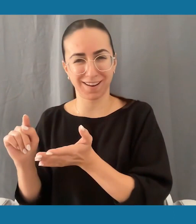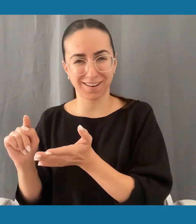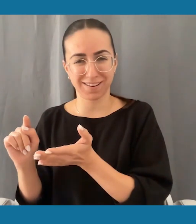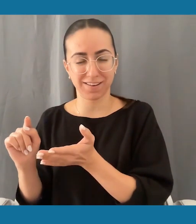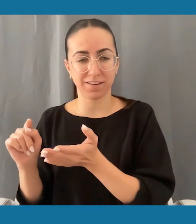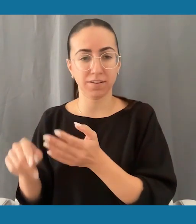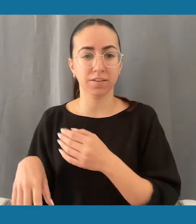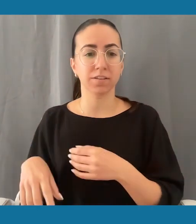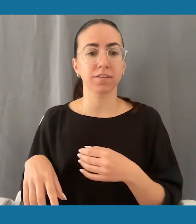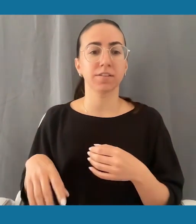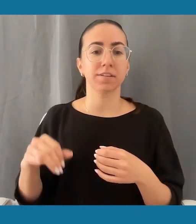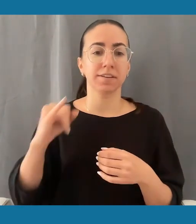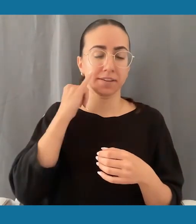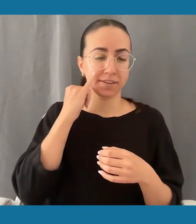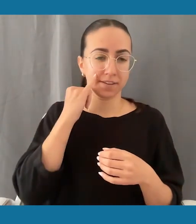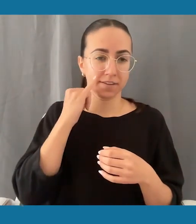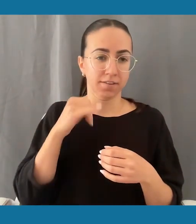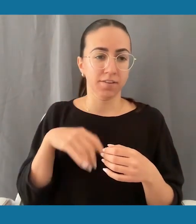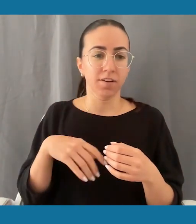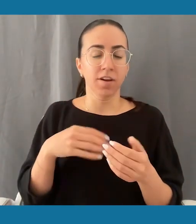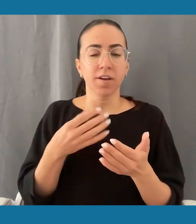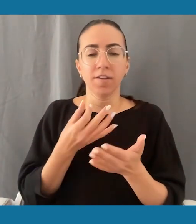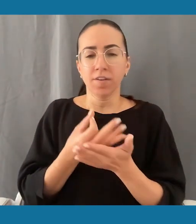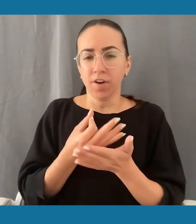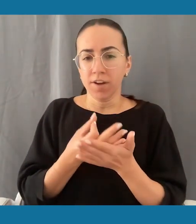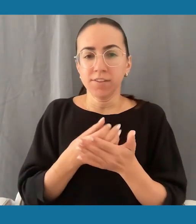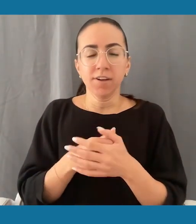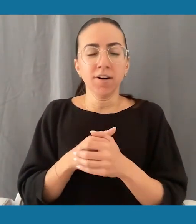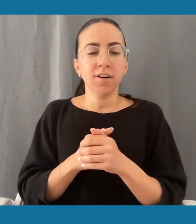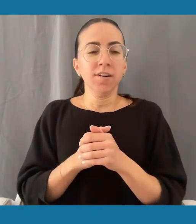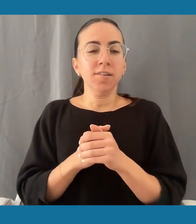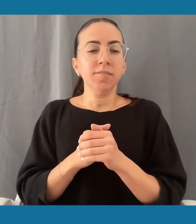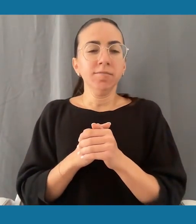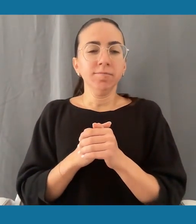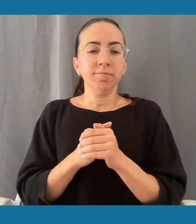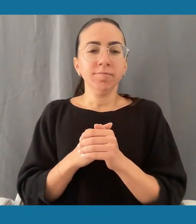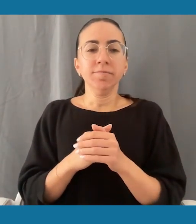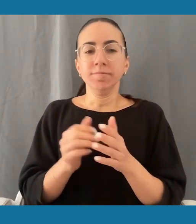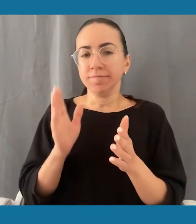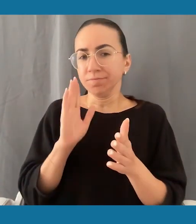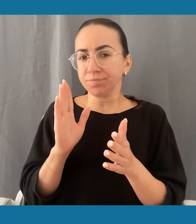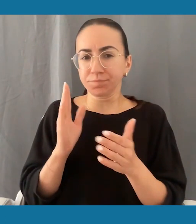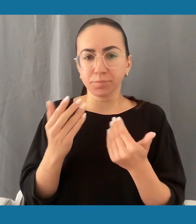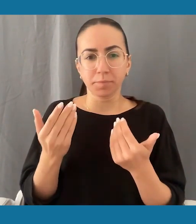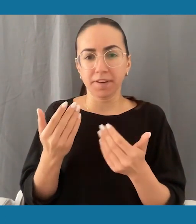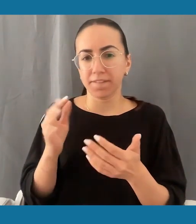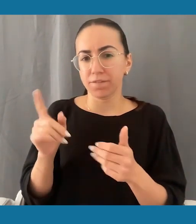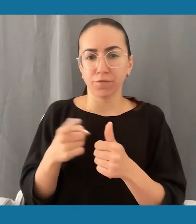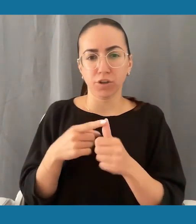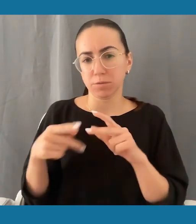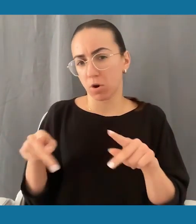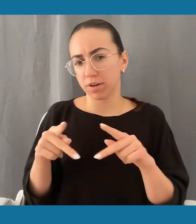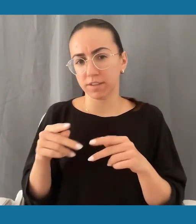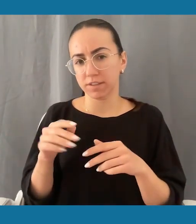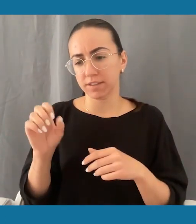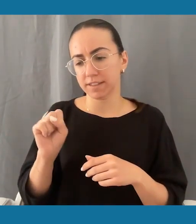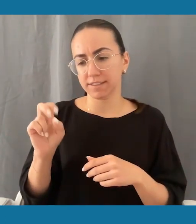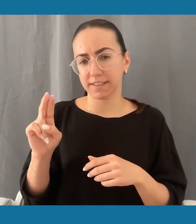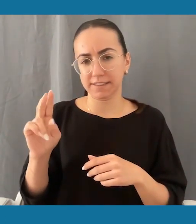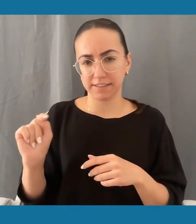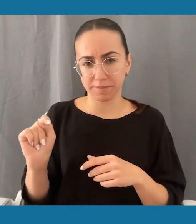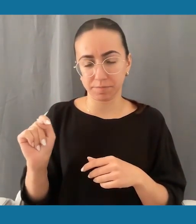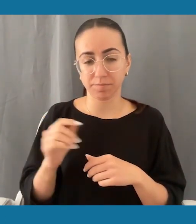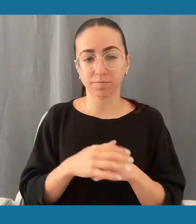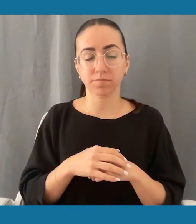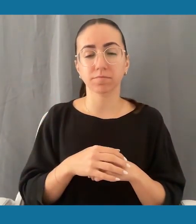source of funds are the funds contained in a first party special needs trust, because the trustee